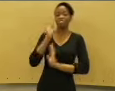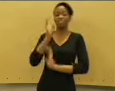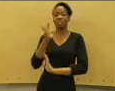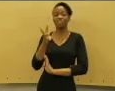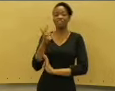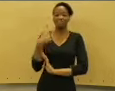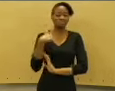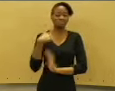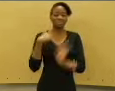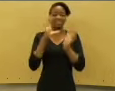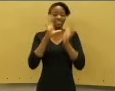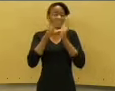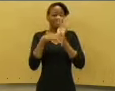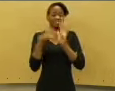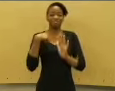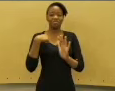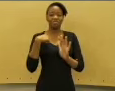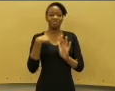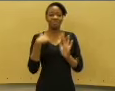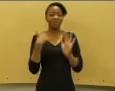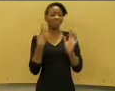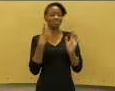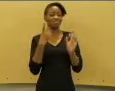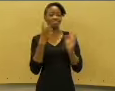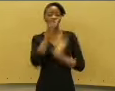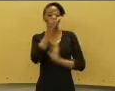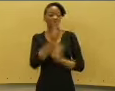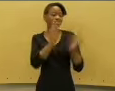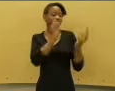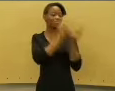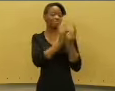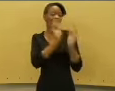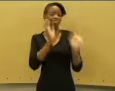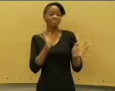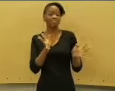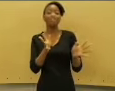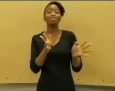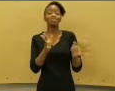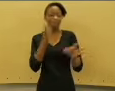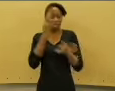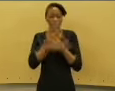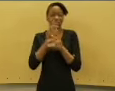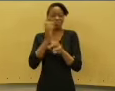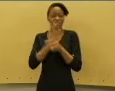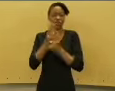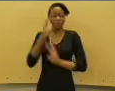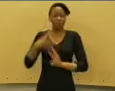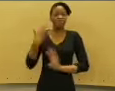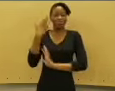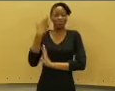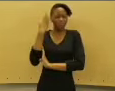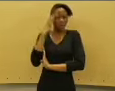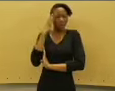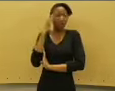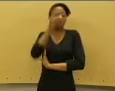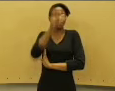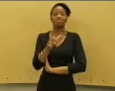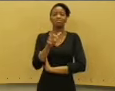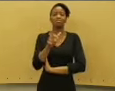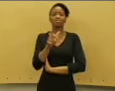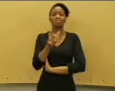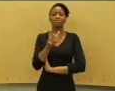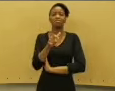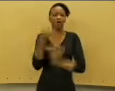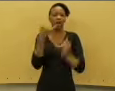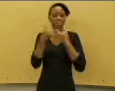you're saying, I met somebody, and they want exactly, and parents are on some note, but, you know, what do you want to do? What do you know